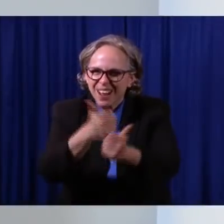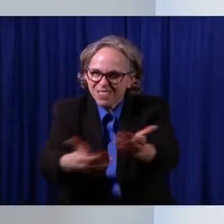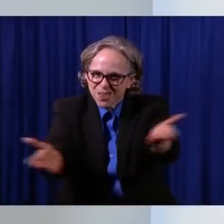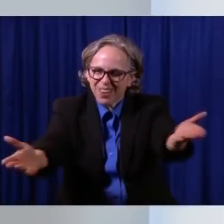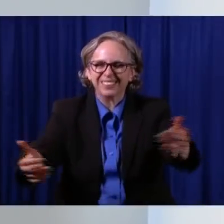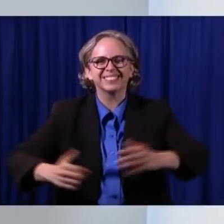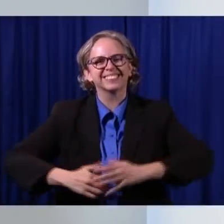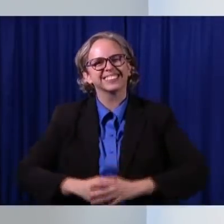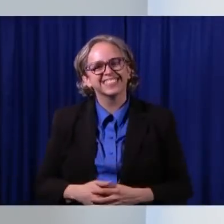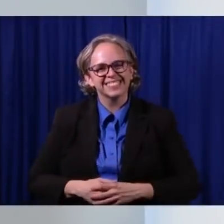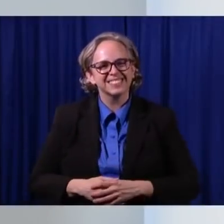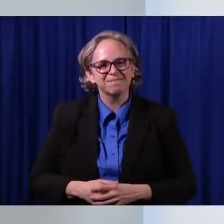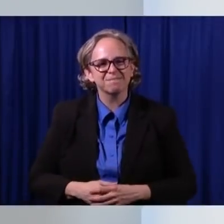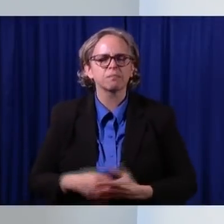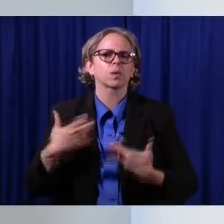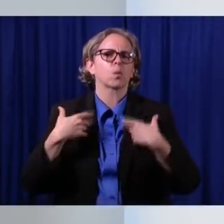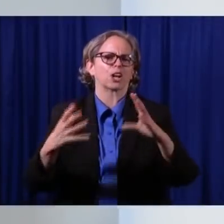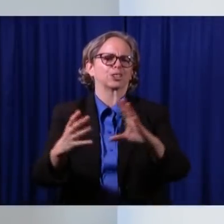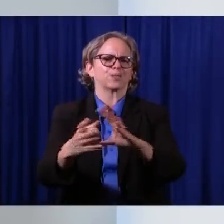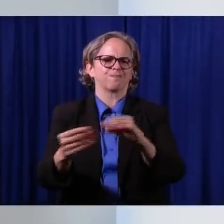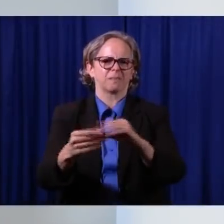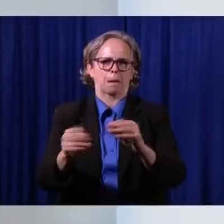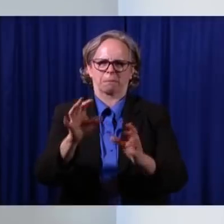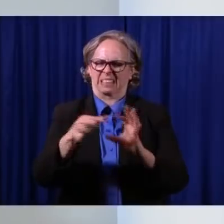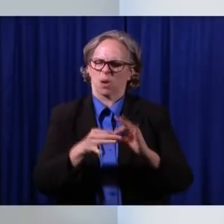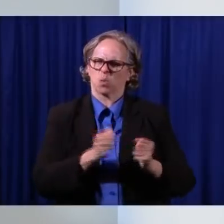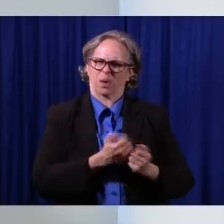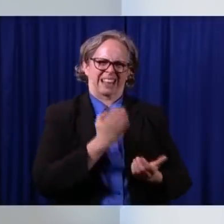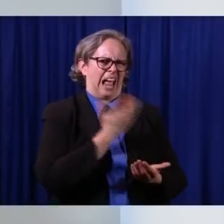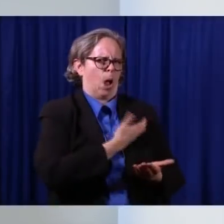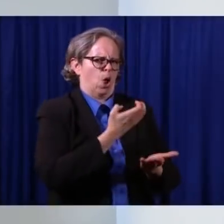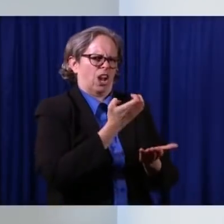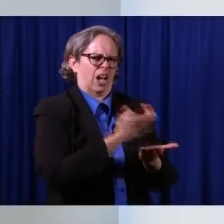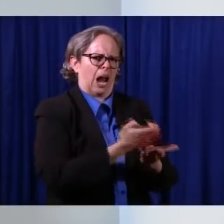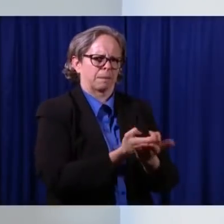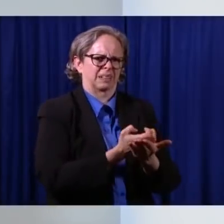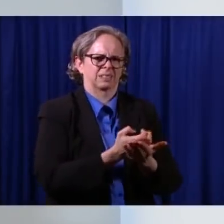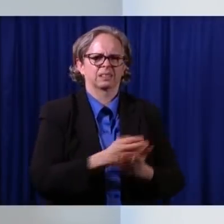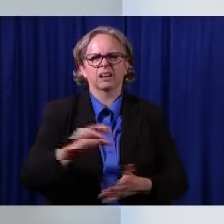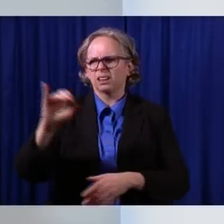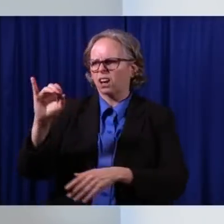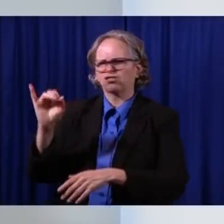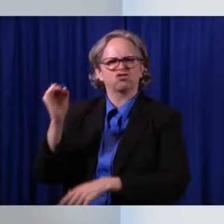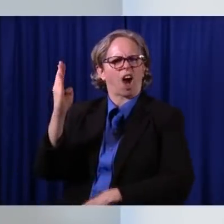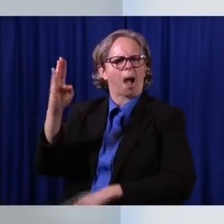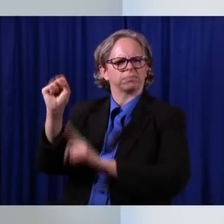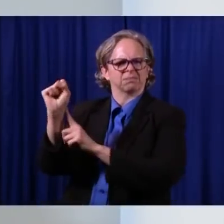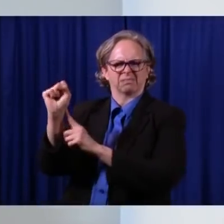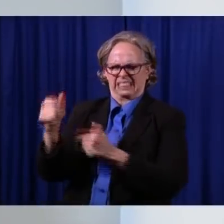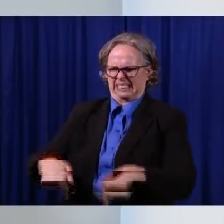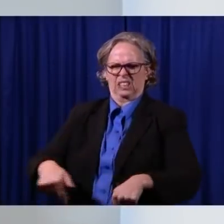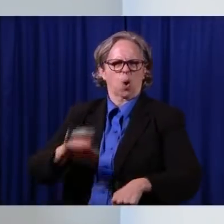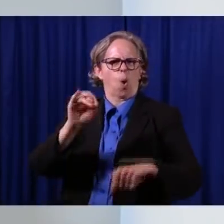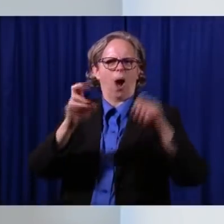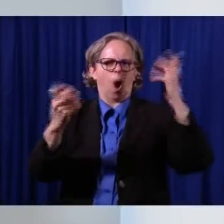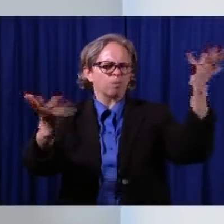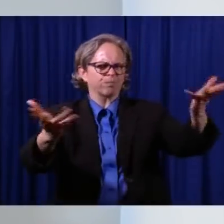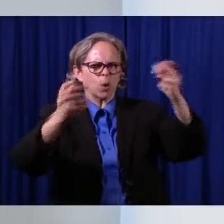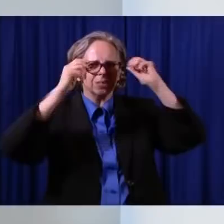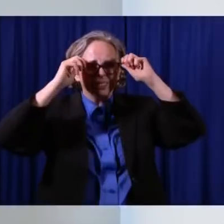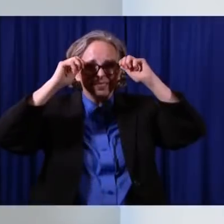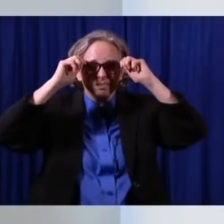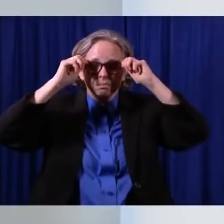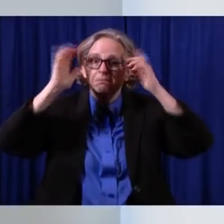I want to talk a little bit about the economy and the job situation in Ohio. As we've learned to manage through